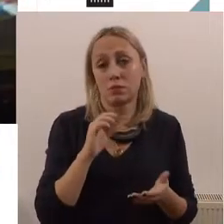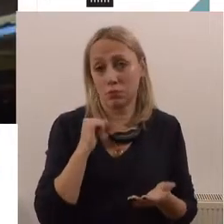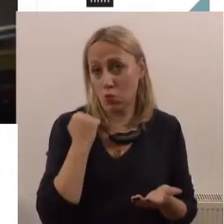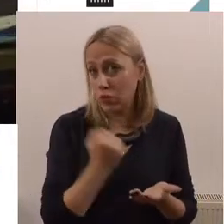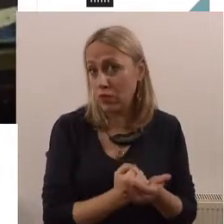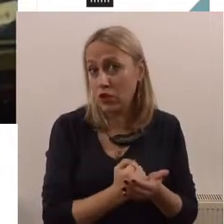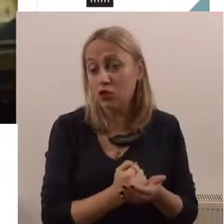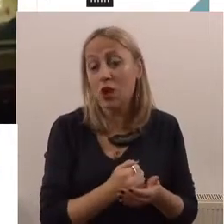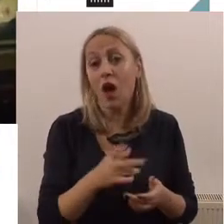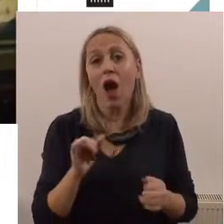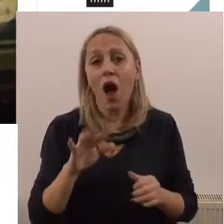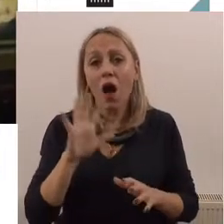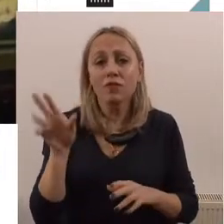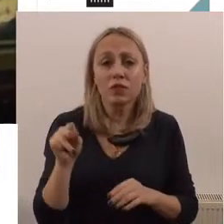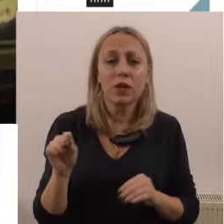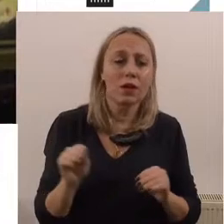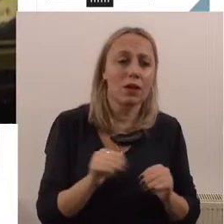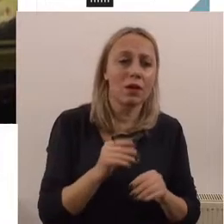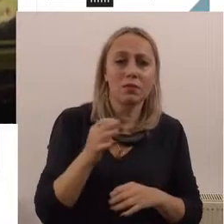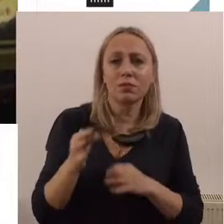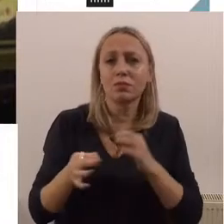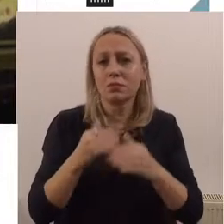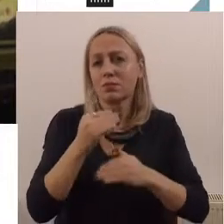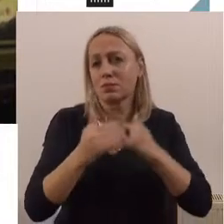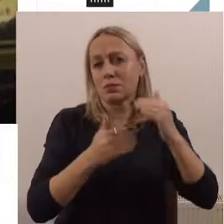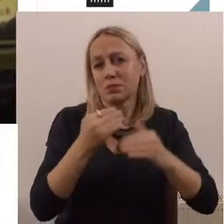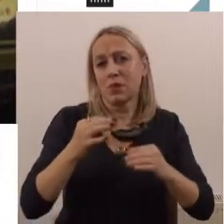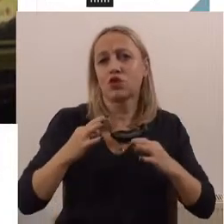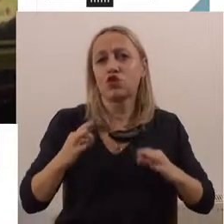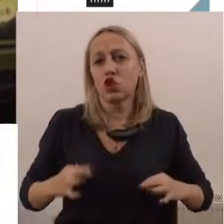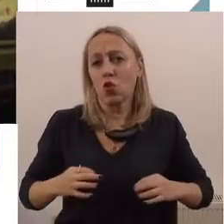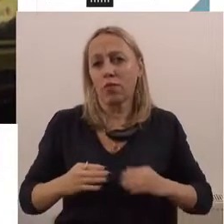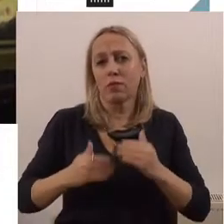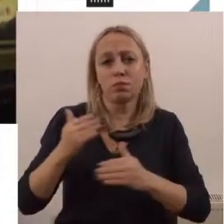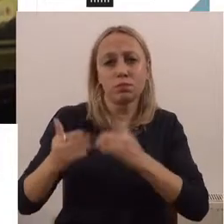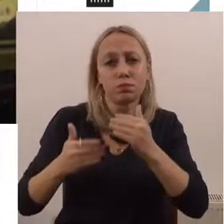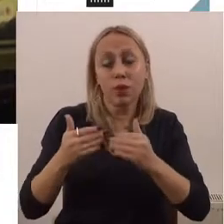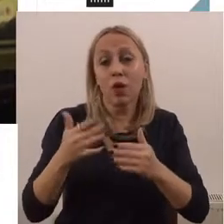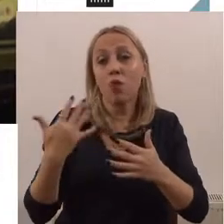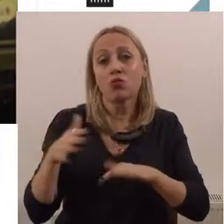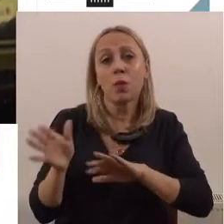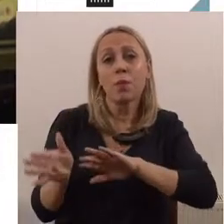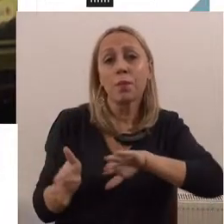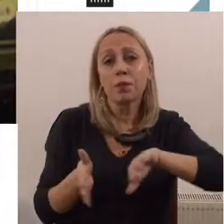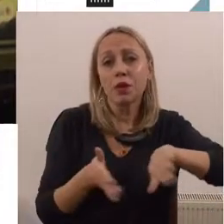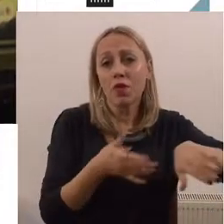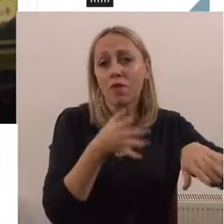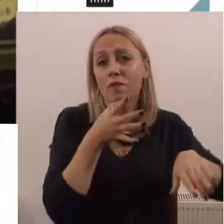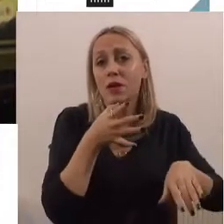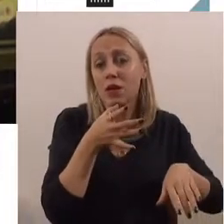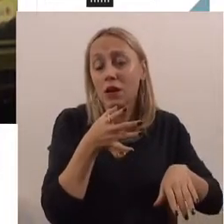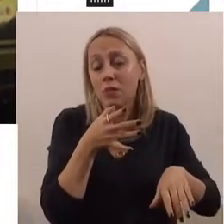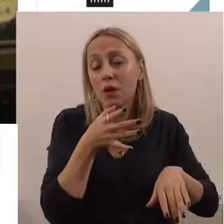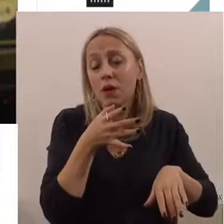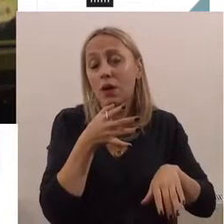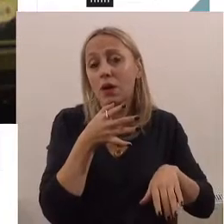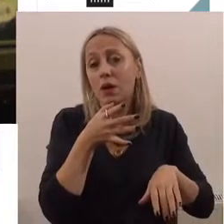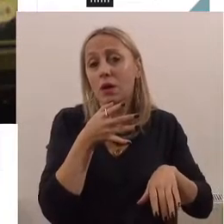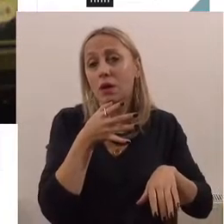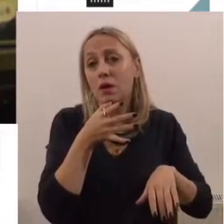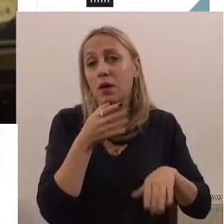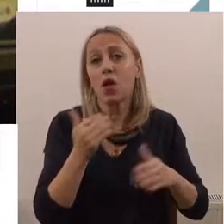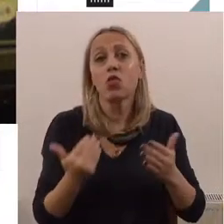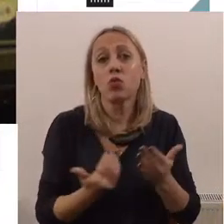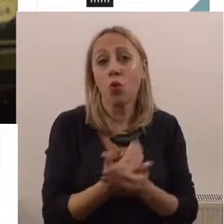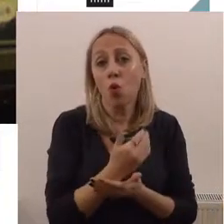be approved. And while all bureaucratic stages are